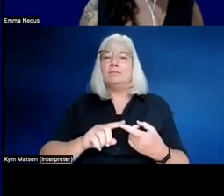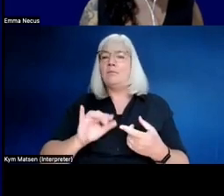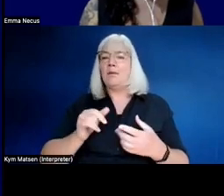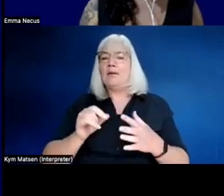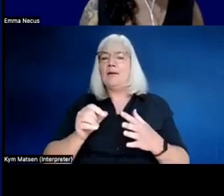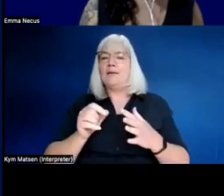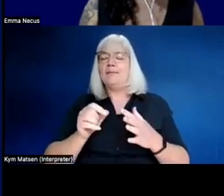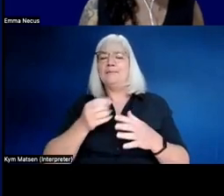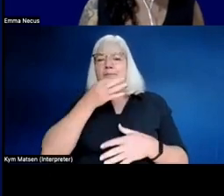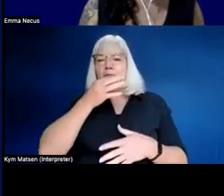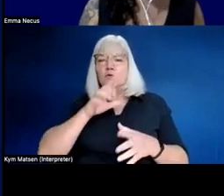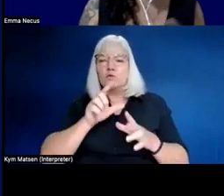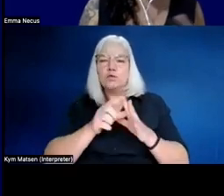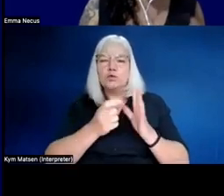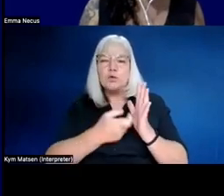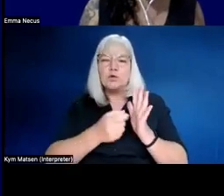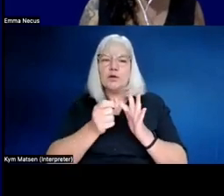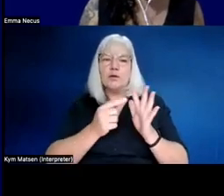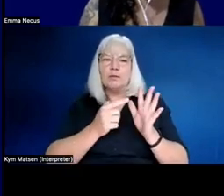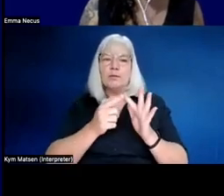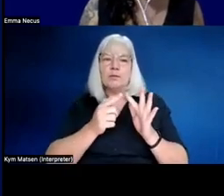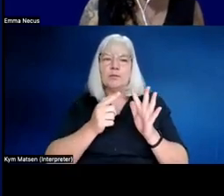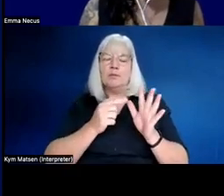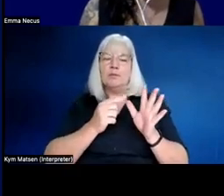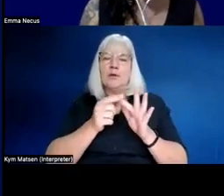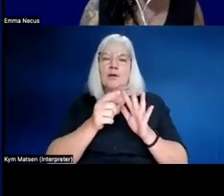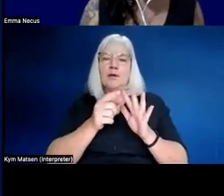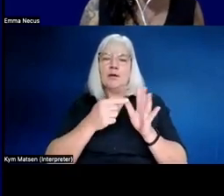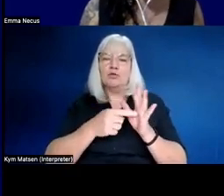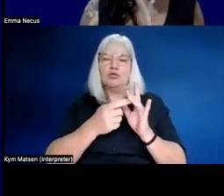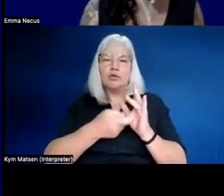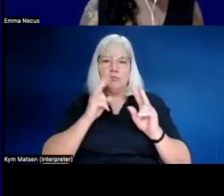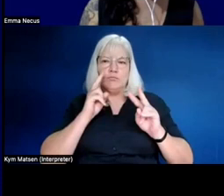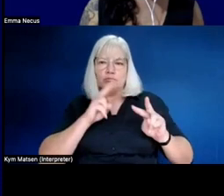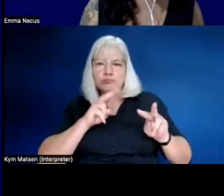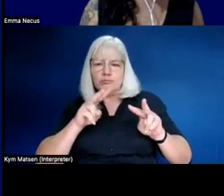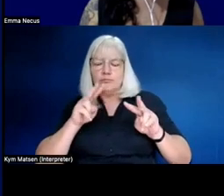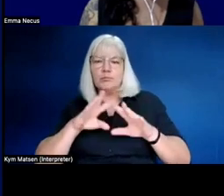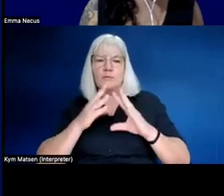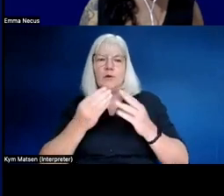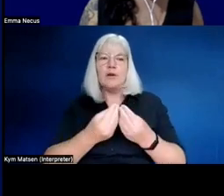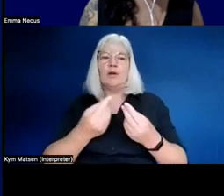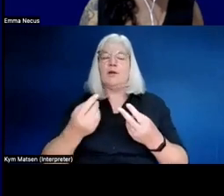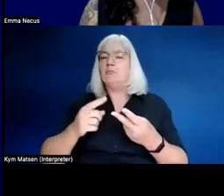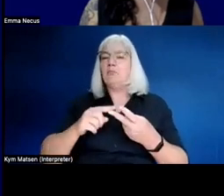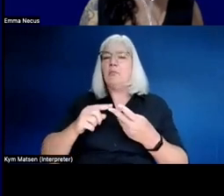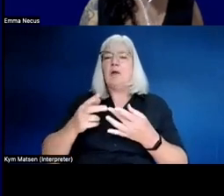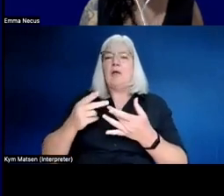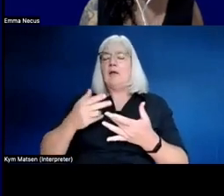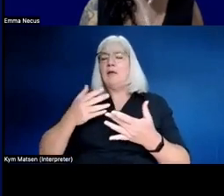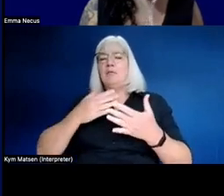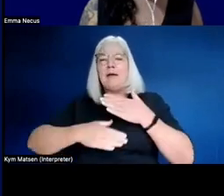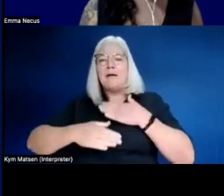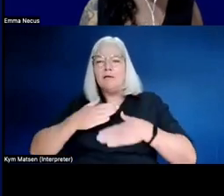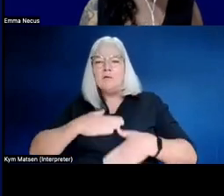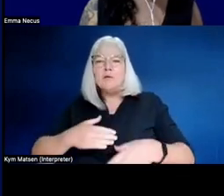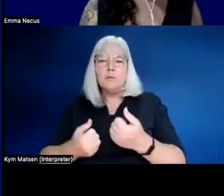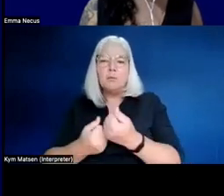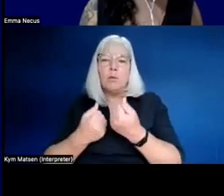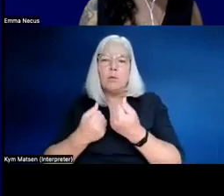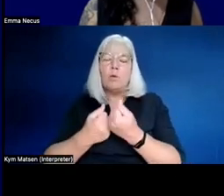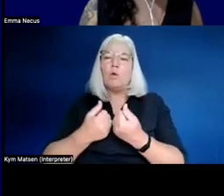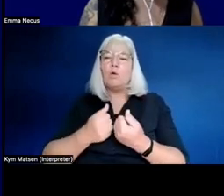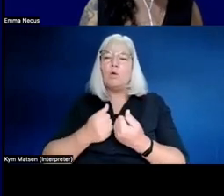paediatrician, support with mealtime behaviours or other behavioural and psychological emotional needs, which will be